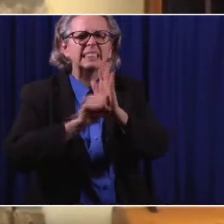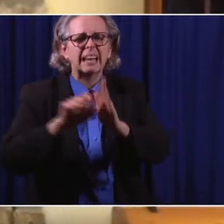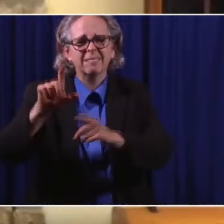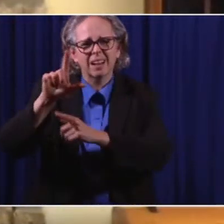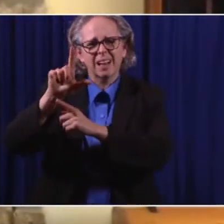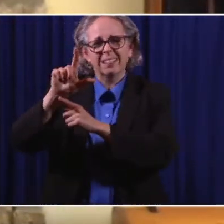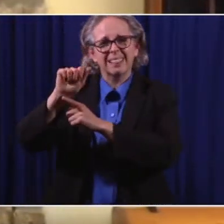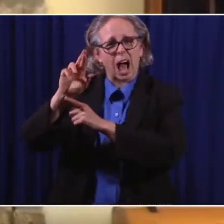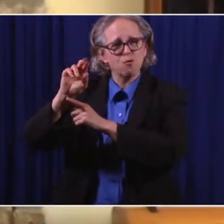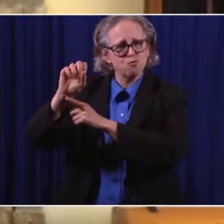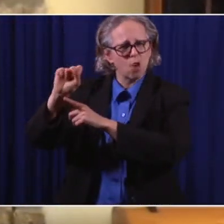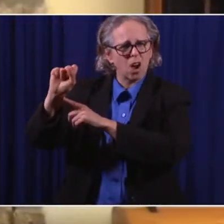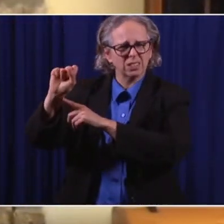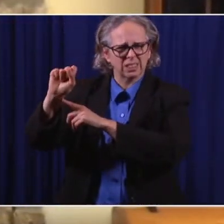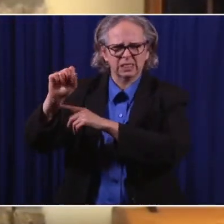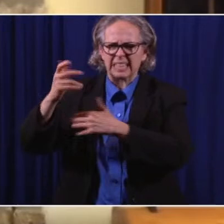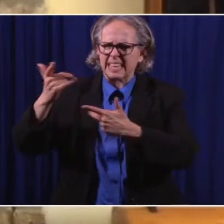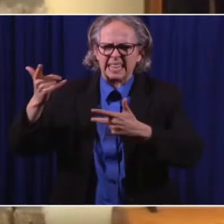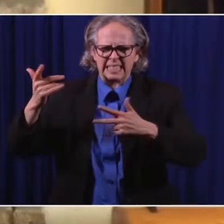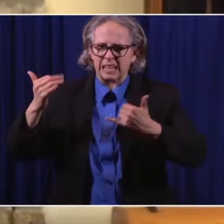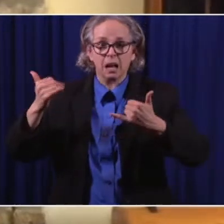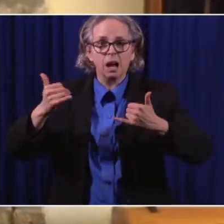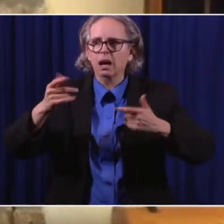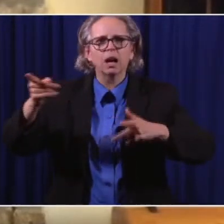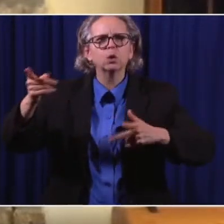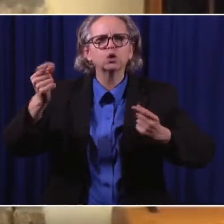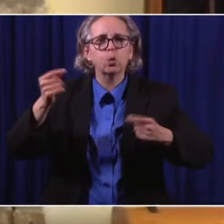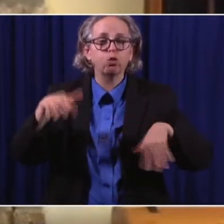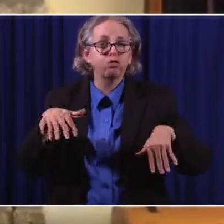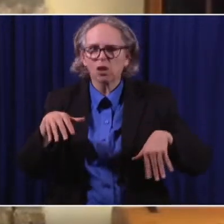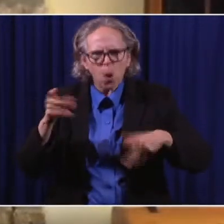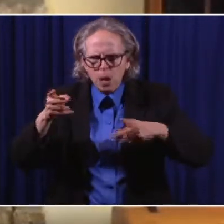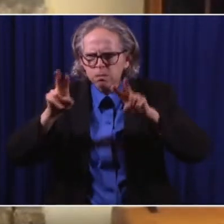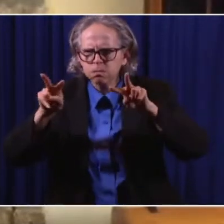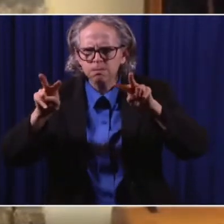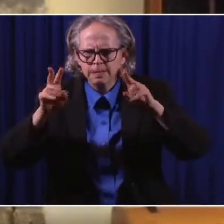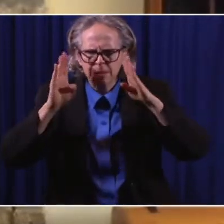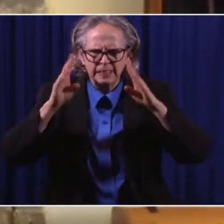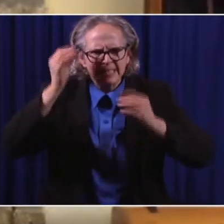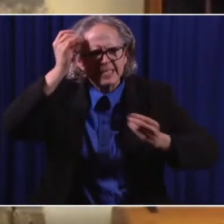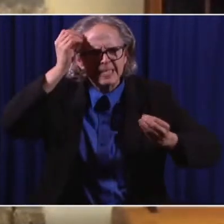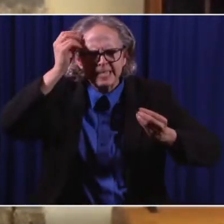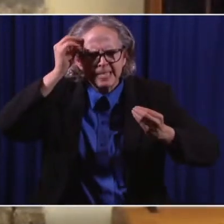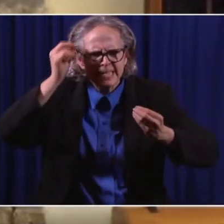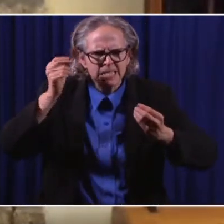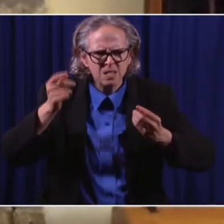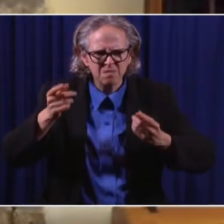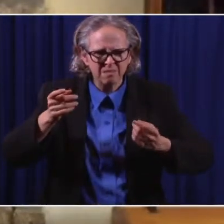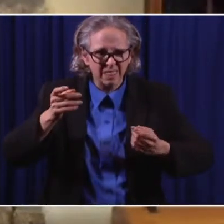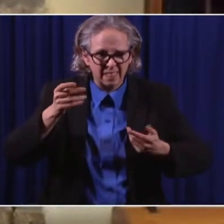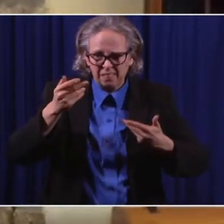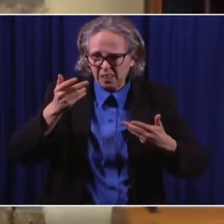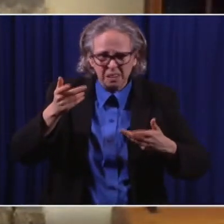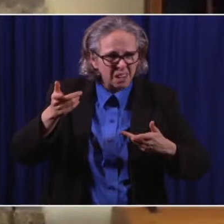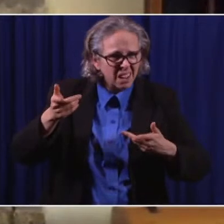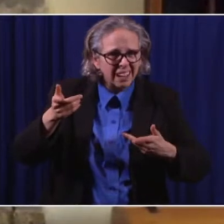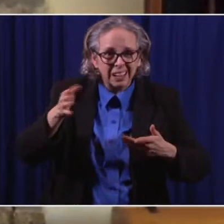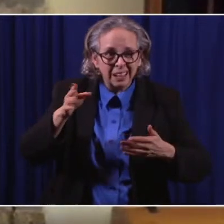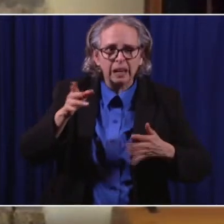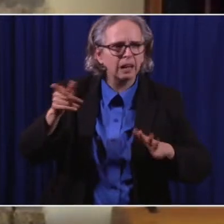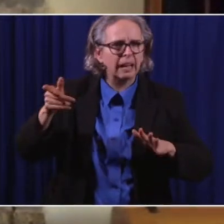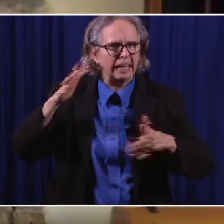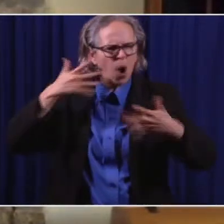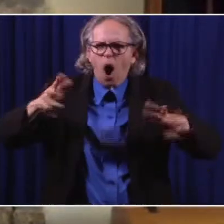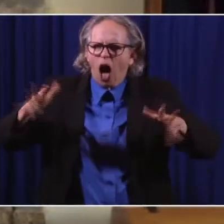any advice for him. My advice to any of my fellow citizens who are concerned about going and voting on Election